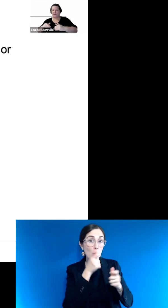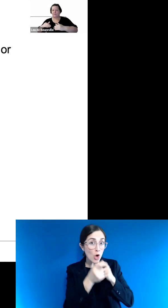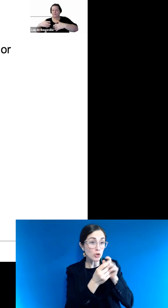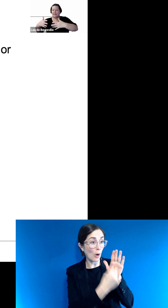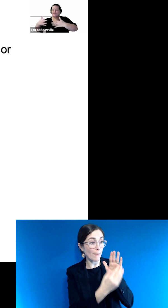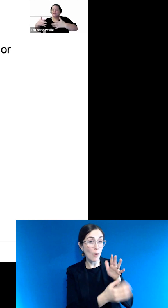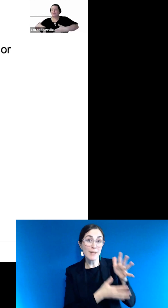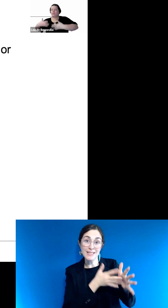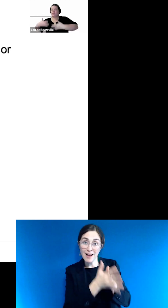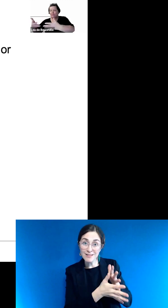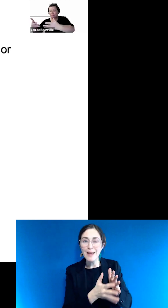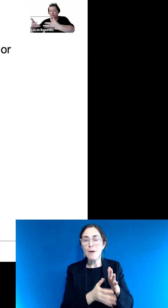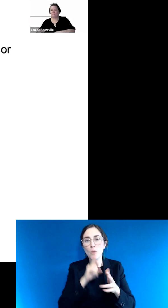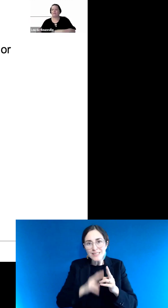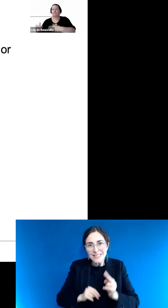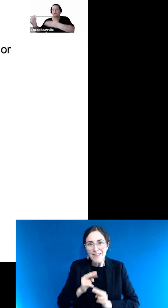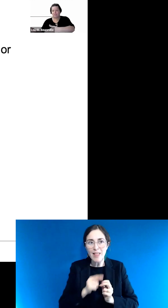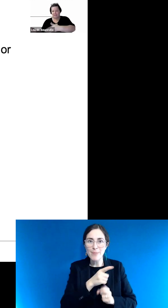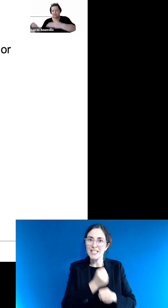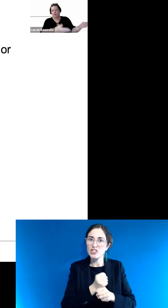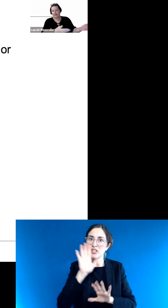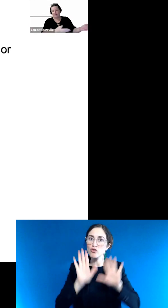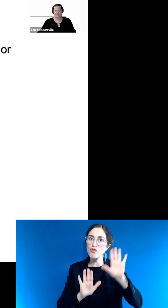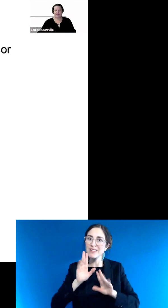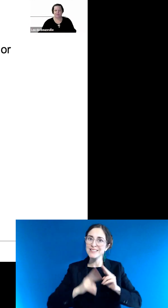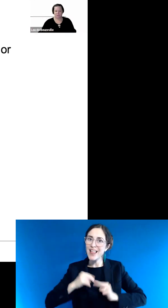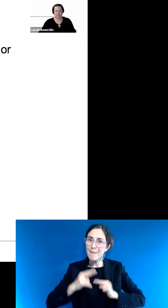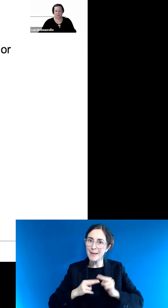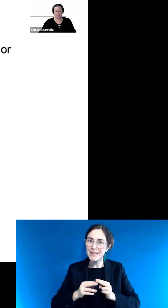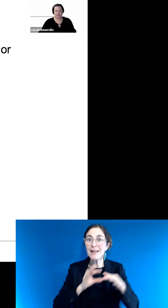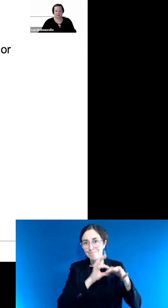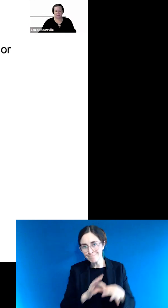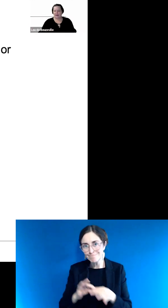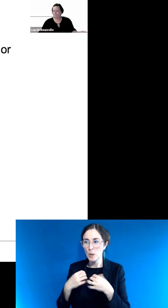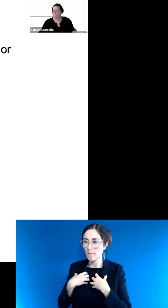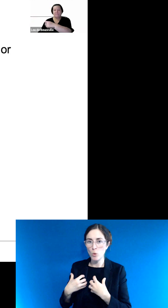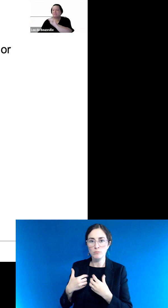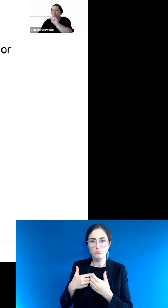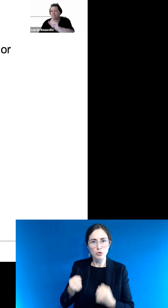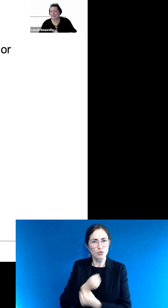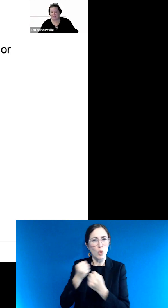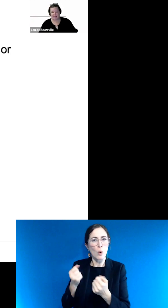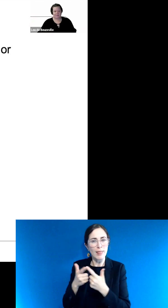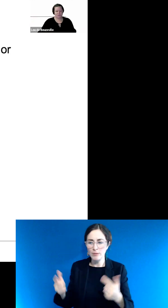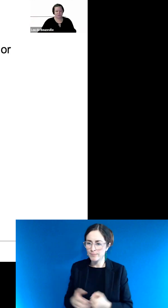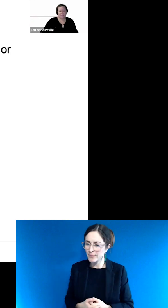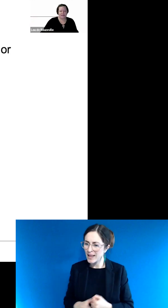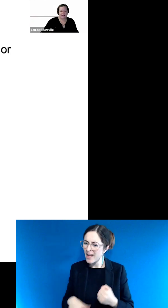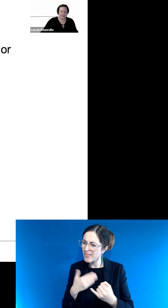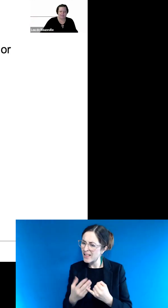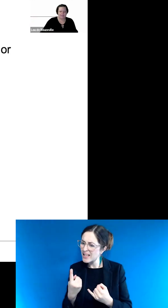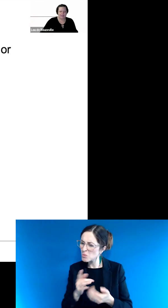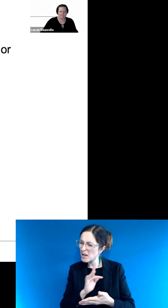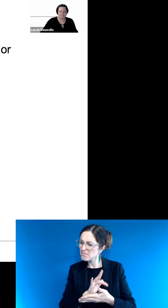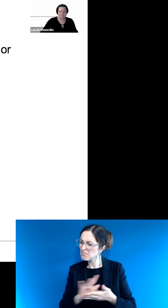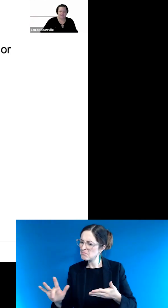amount of their gestural development, which is then correlated with their language. Don't worry about that last one. I should have taken